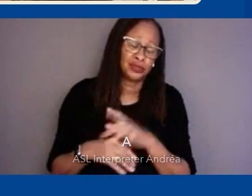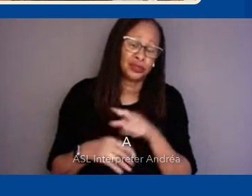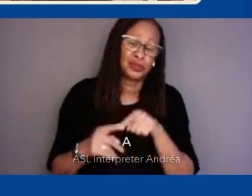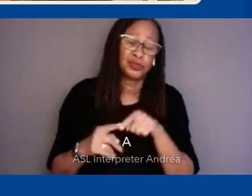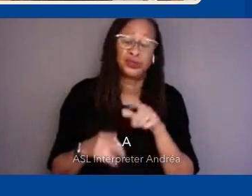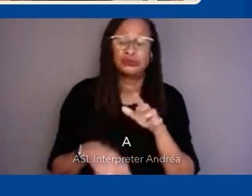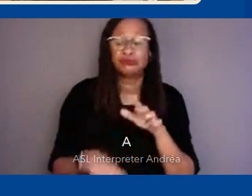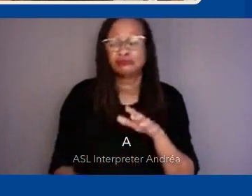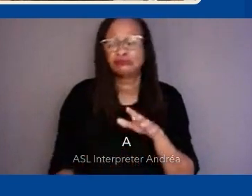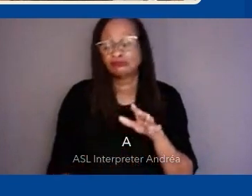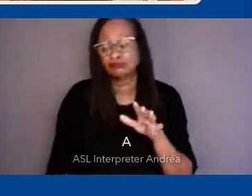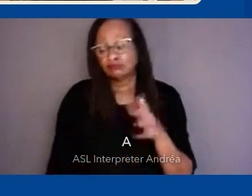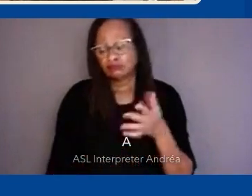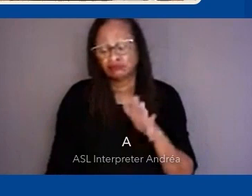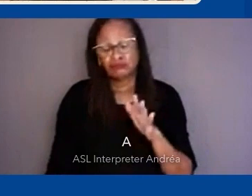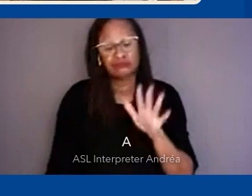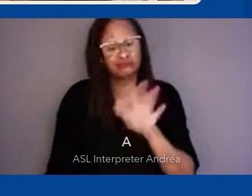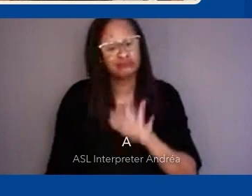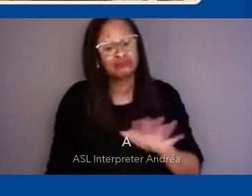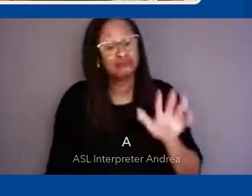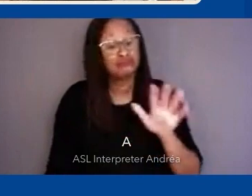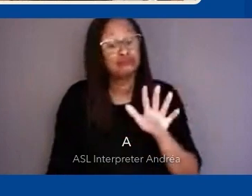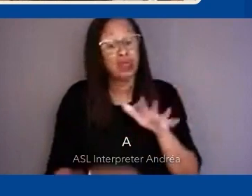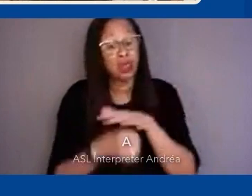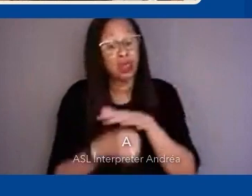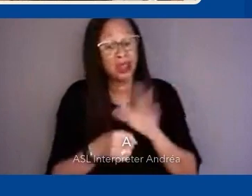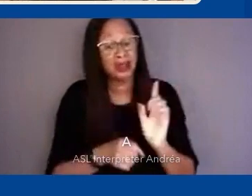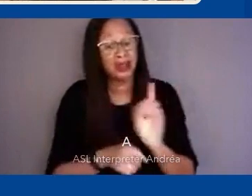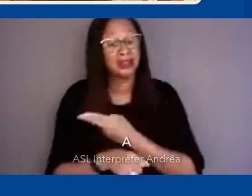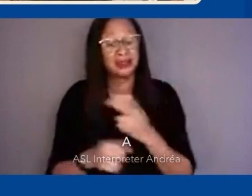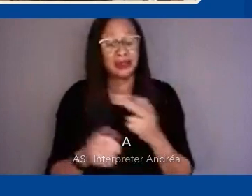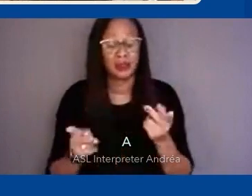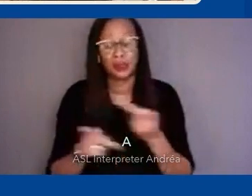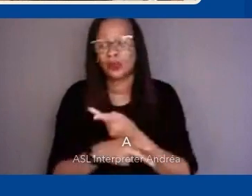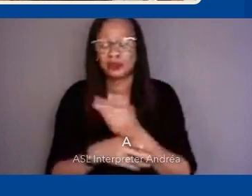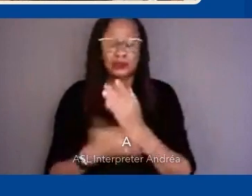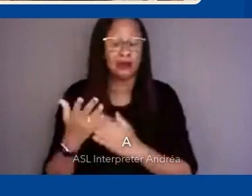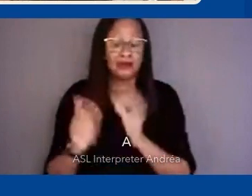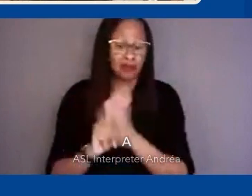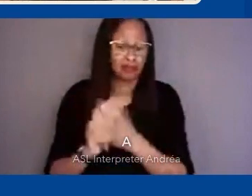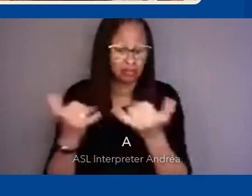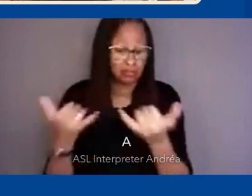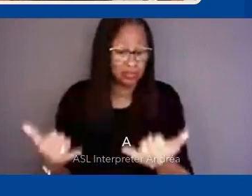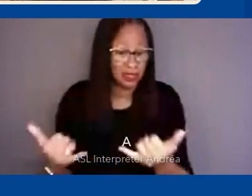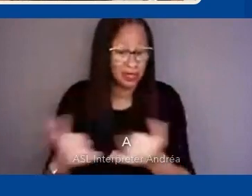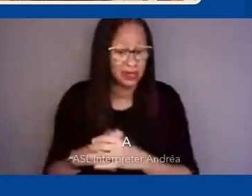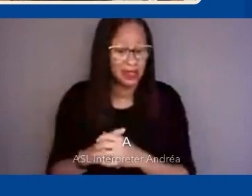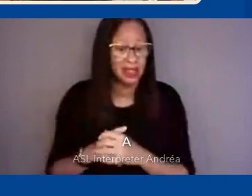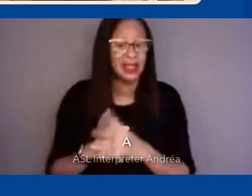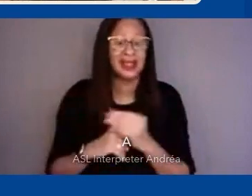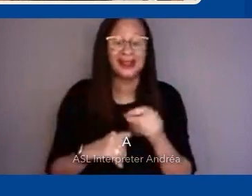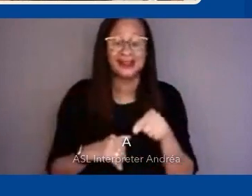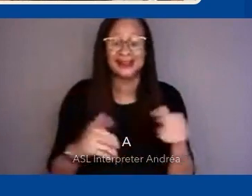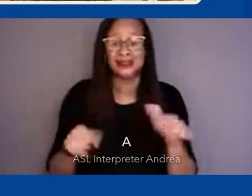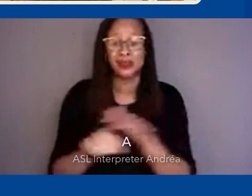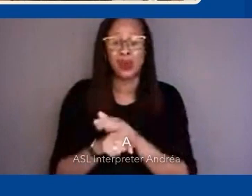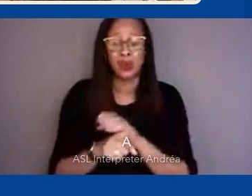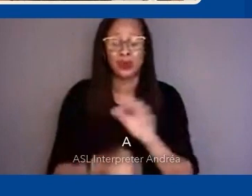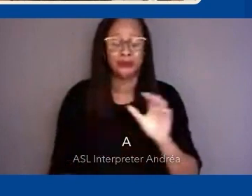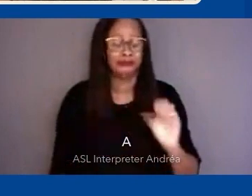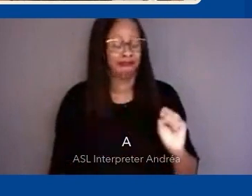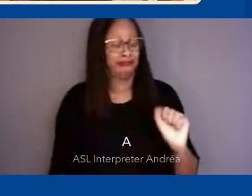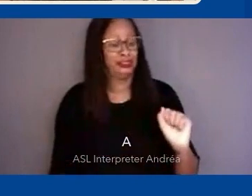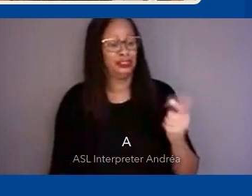one of the dumbest parts of the culture today, and like certainly of this whole saga,